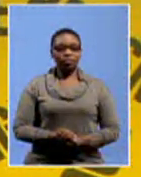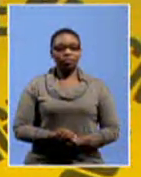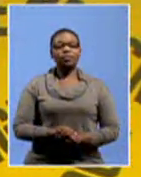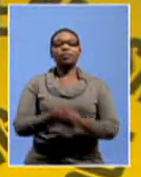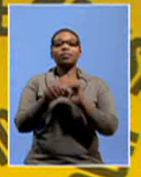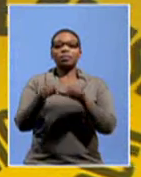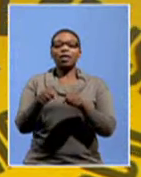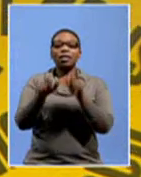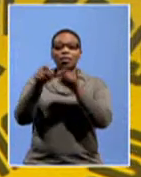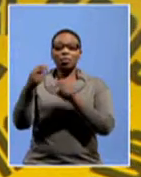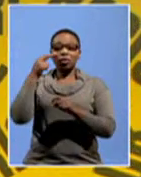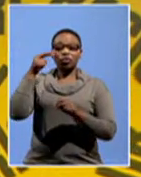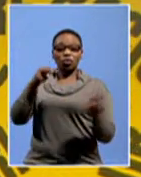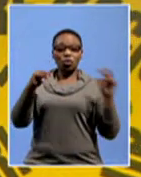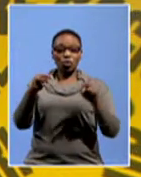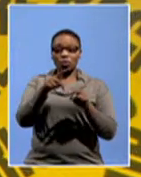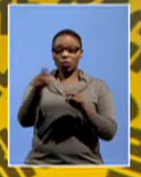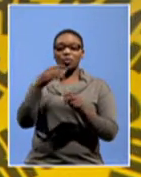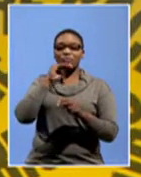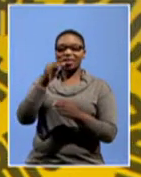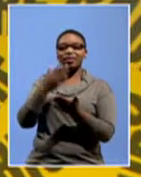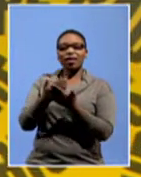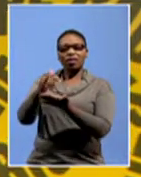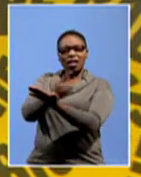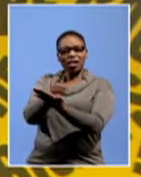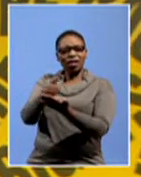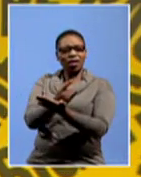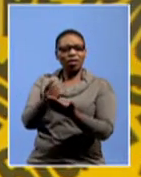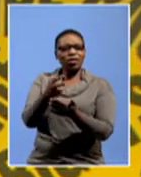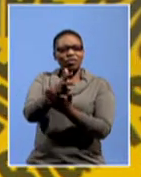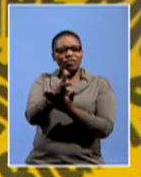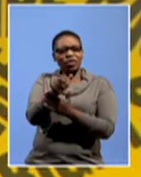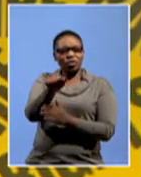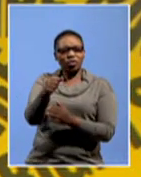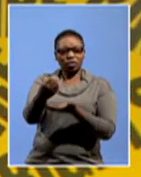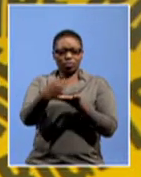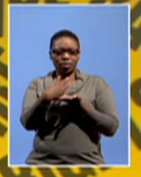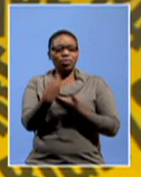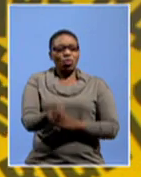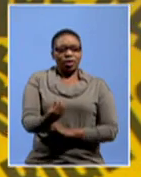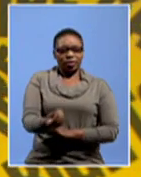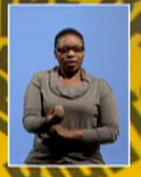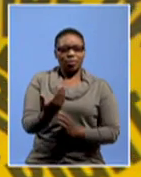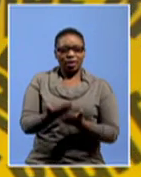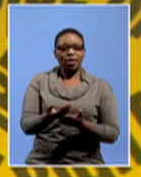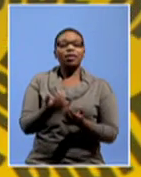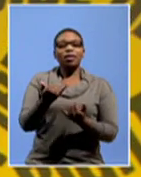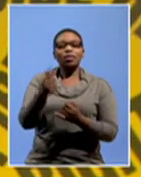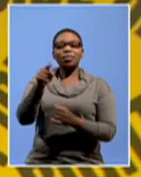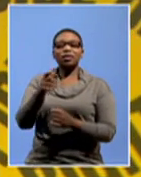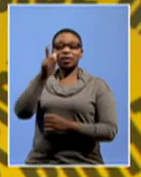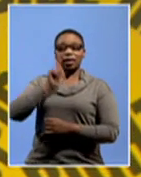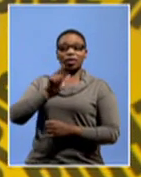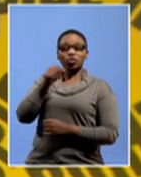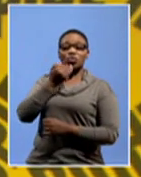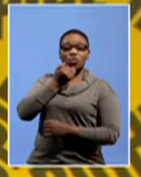Right, the People's View allows you to interact with us and share your views directly. Now, I've been asking you to send us WhatsApp videos. Do tell us who you are,